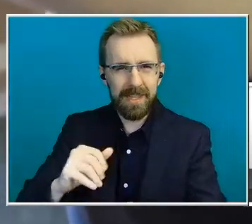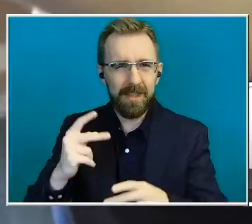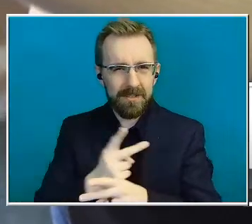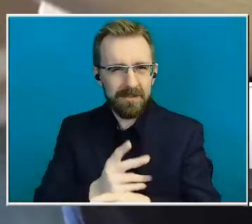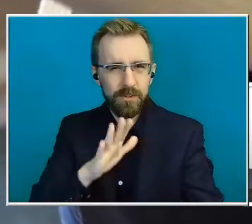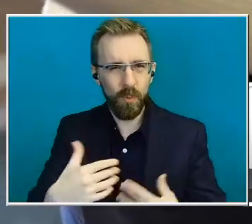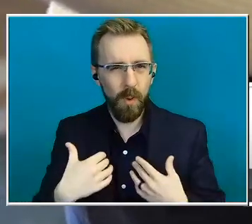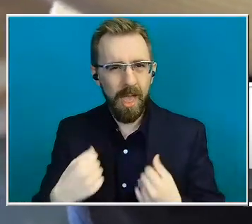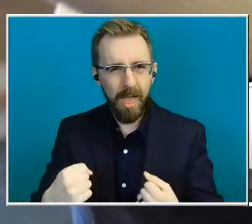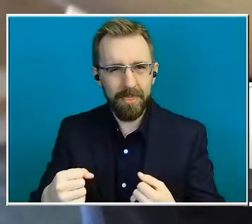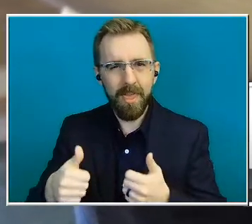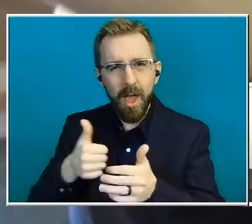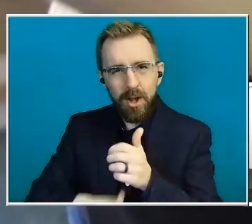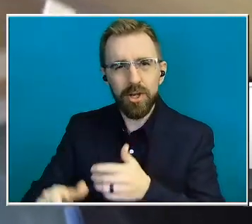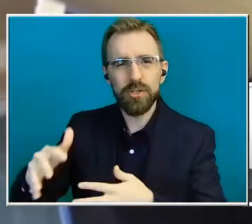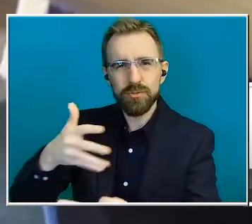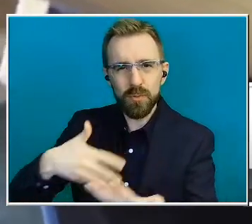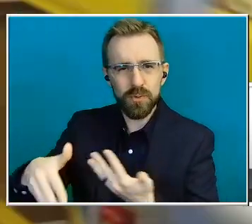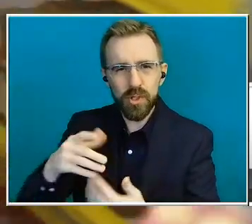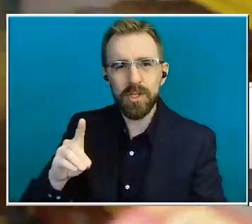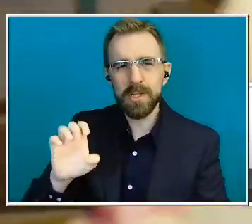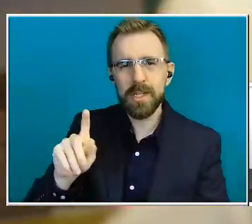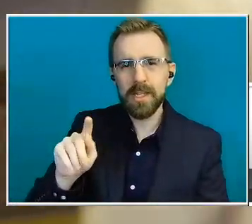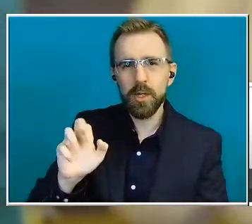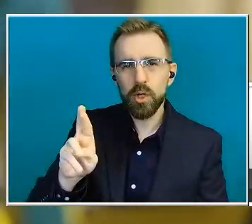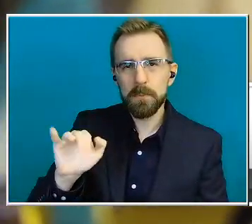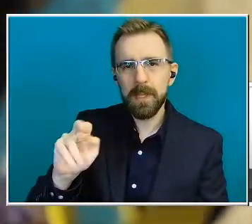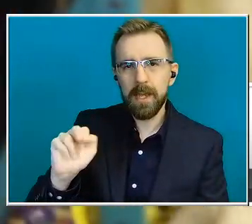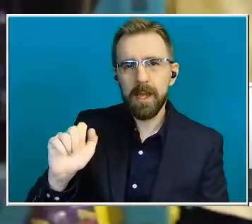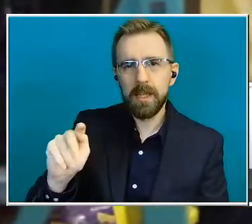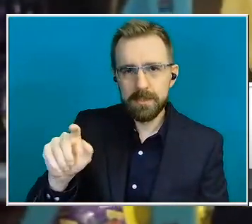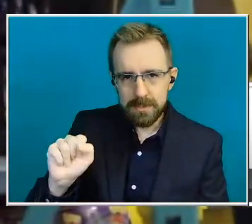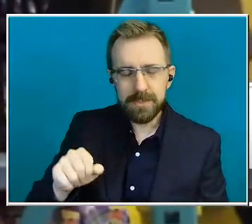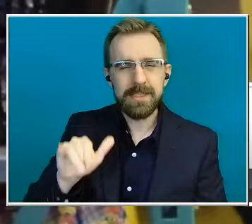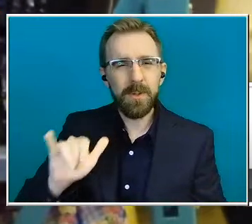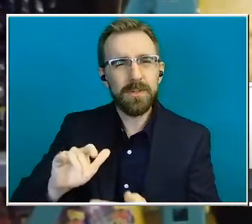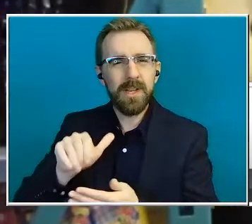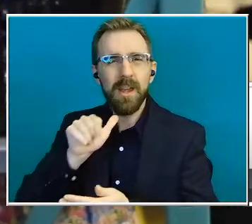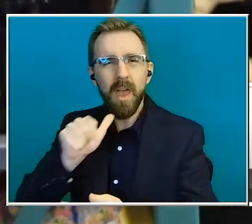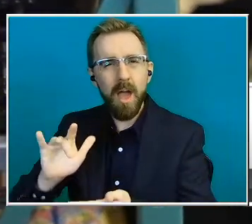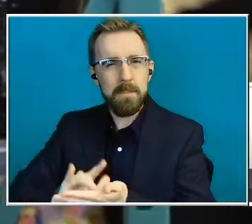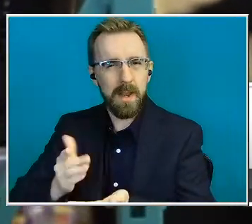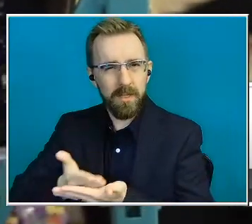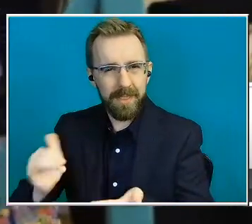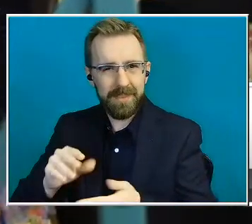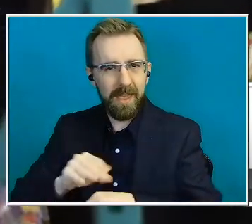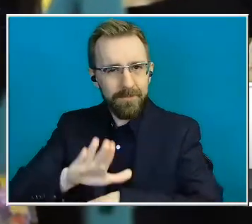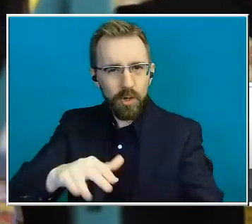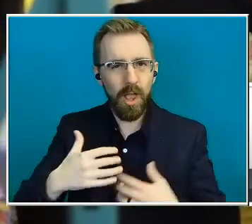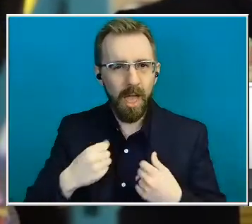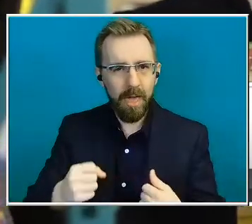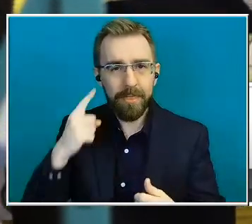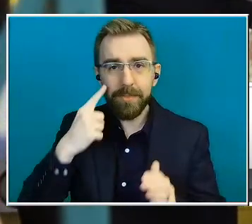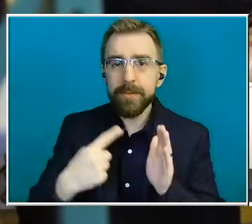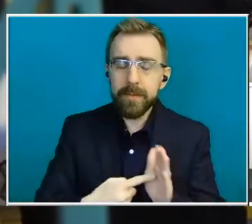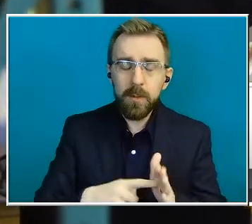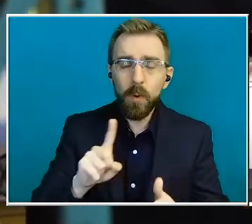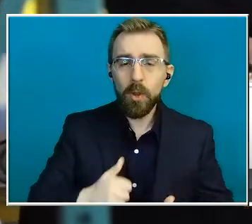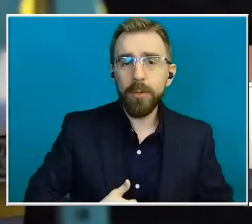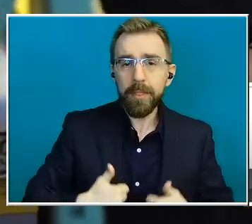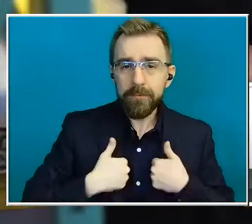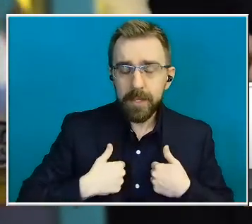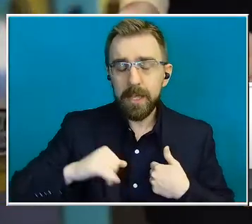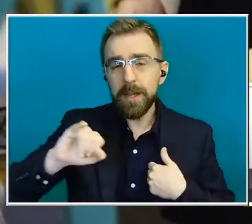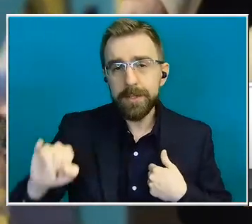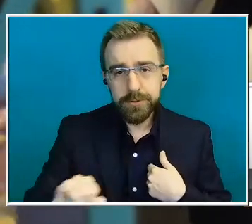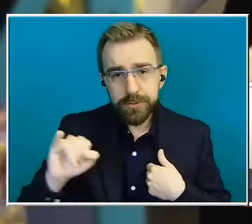determinants of health are all the non-medical factors that influence your health, like where you live, your insurance status, access to transportation,